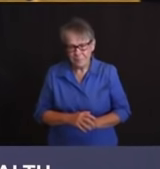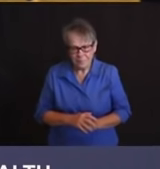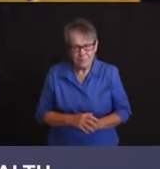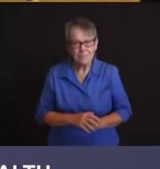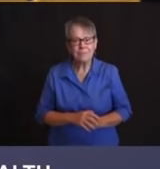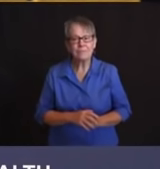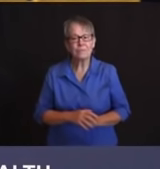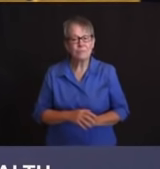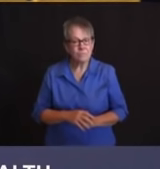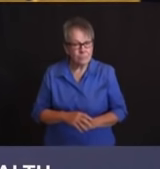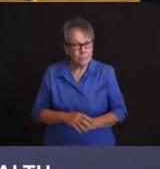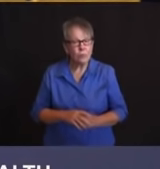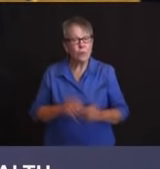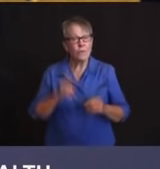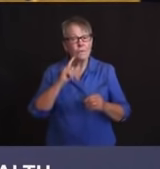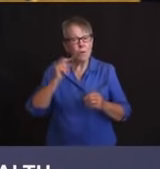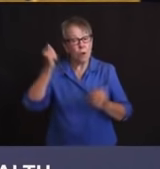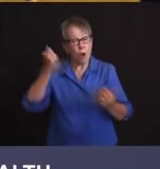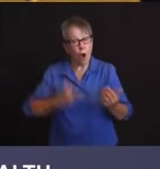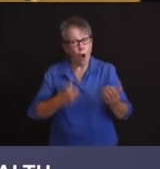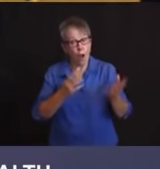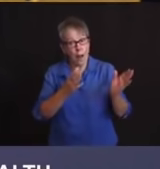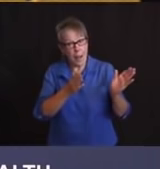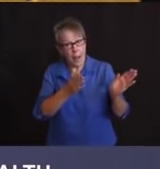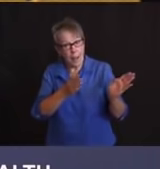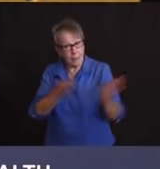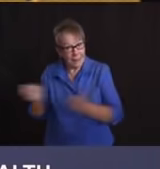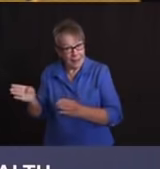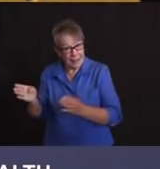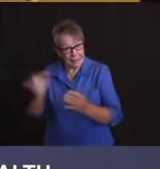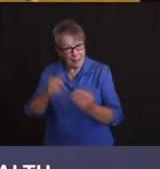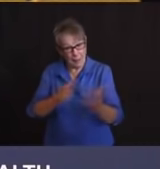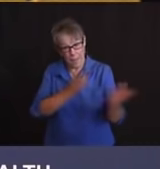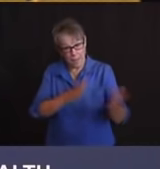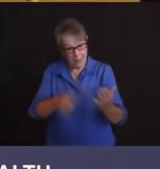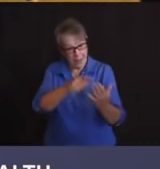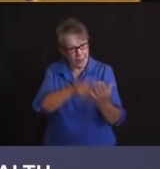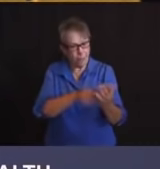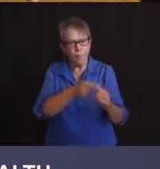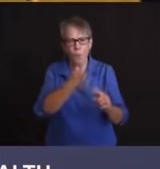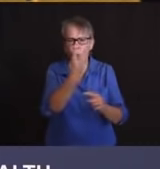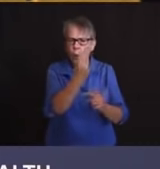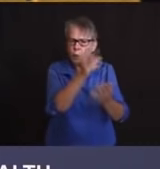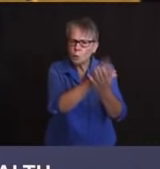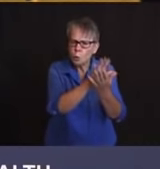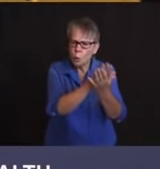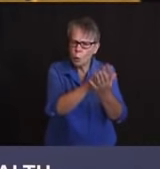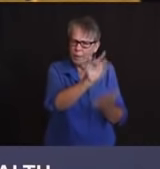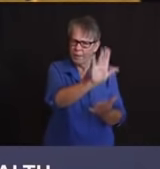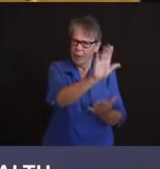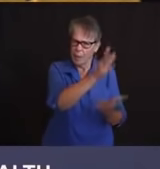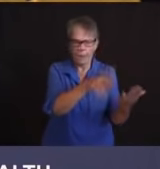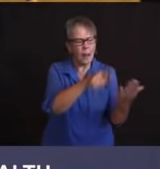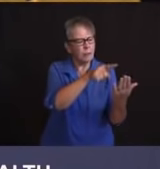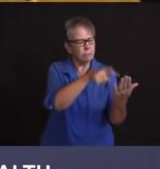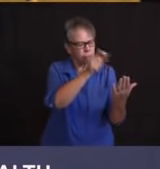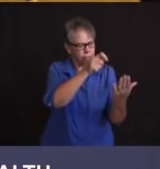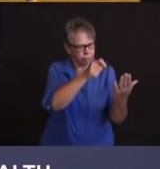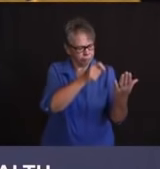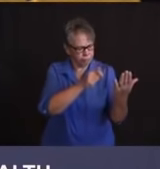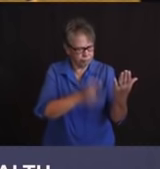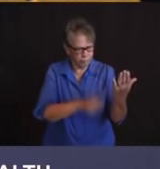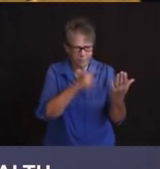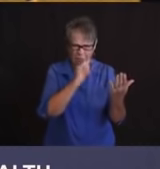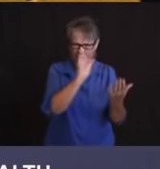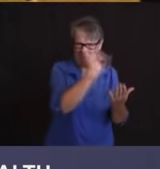as opposed to dealing with a huge monolithic reality that some places have. New York City has got that reality, for instance, and we don't have that. And